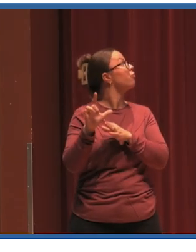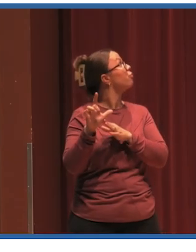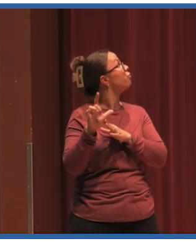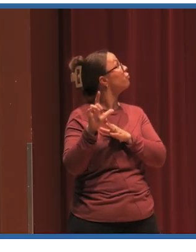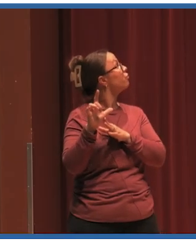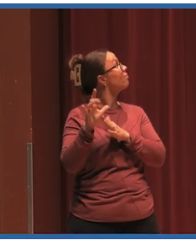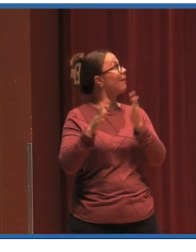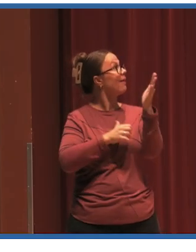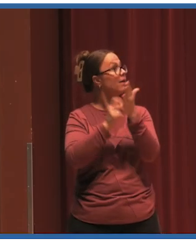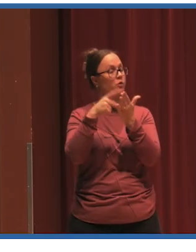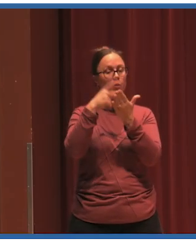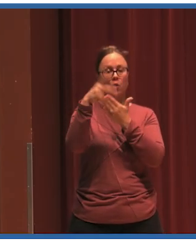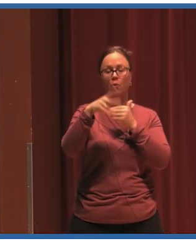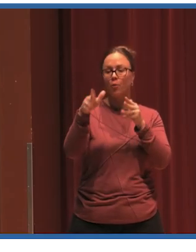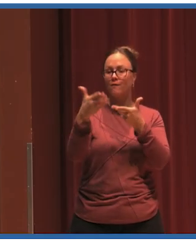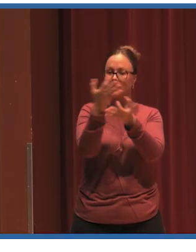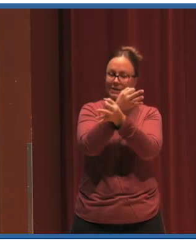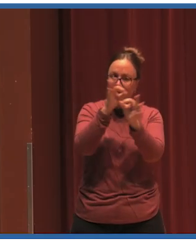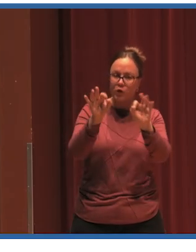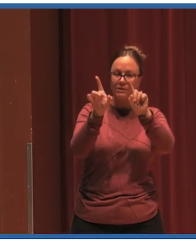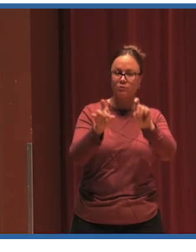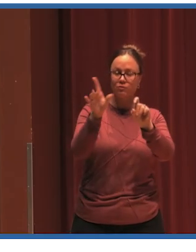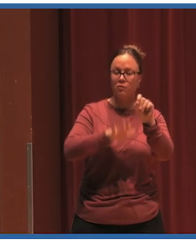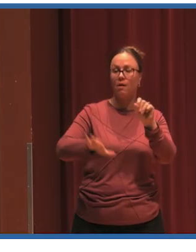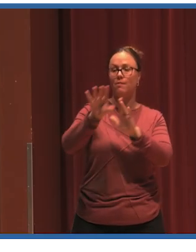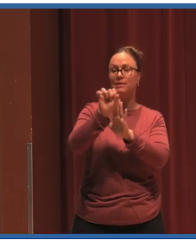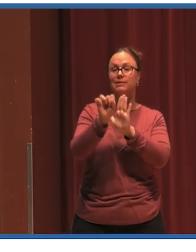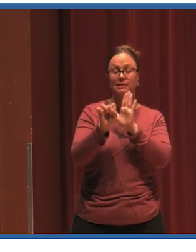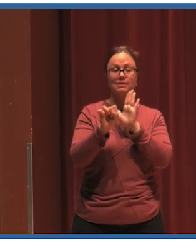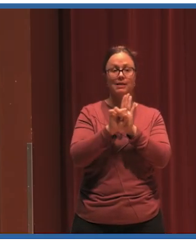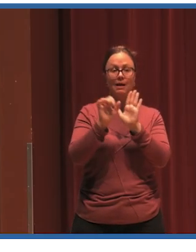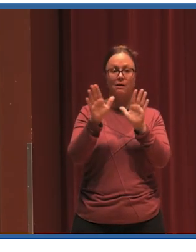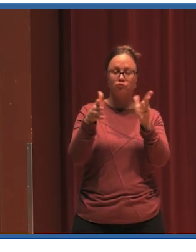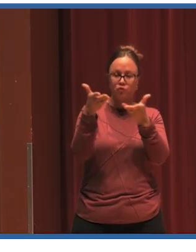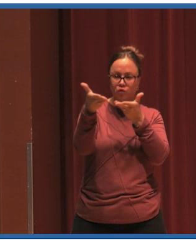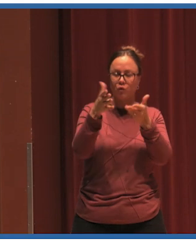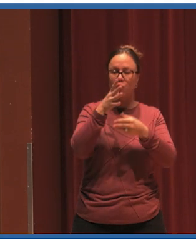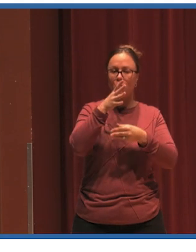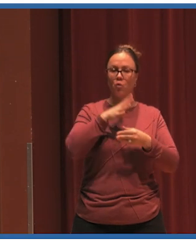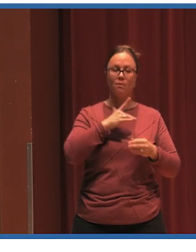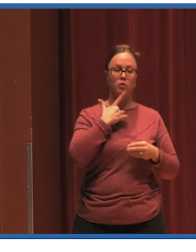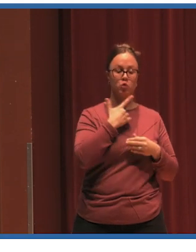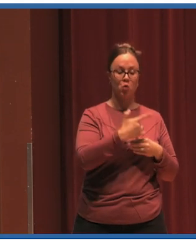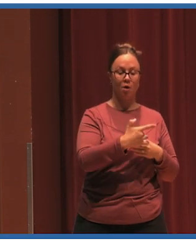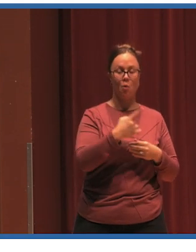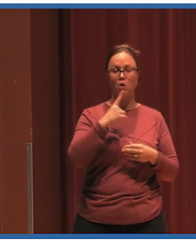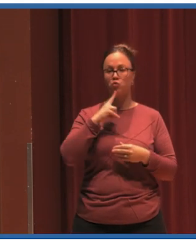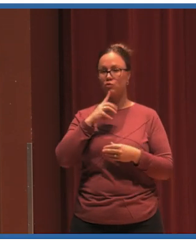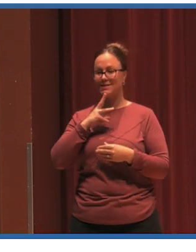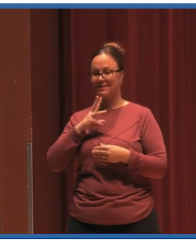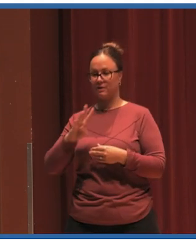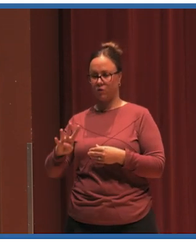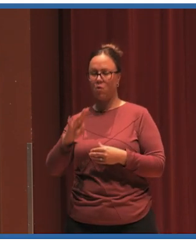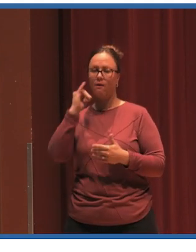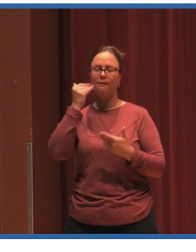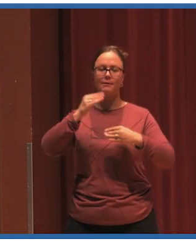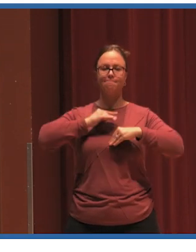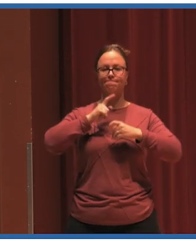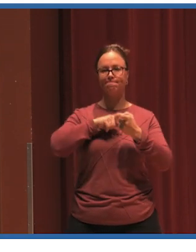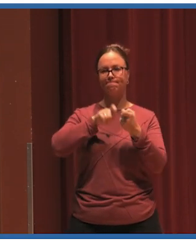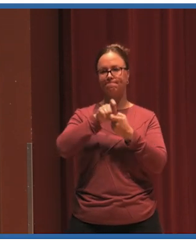screening across the state, serving women aged 21 to 64 who meet certain criteria.